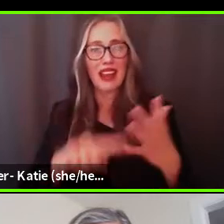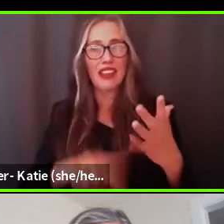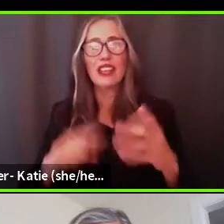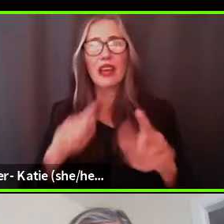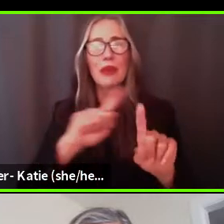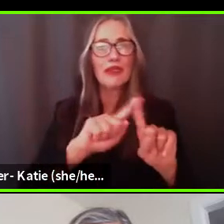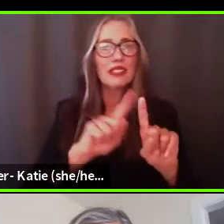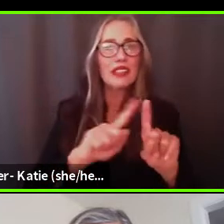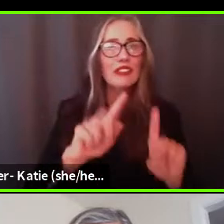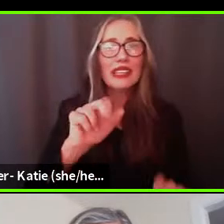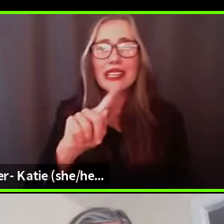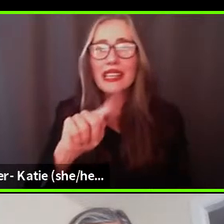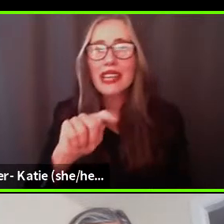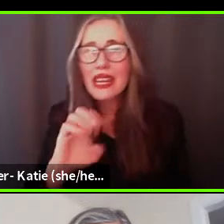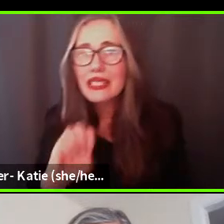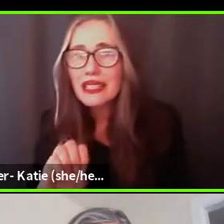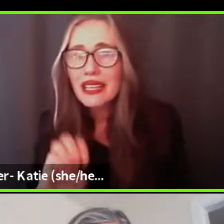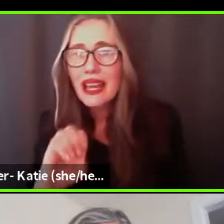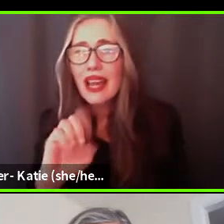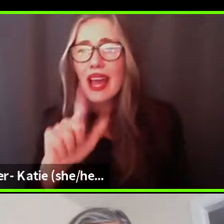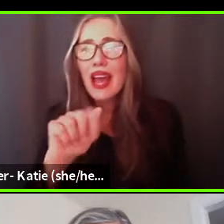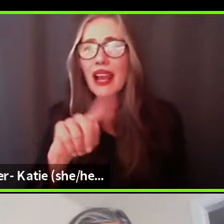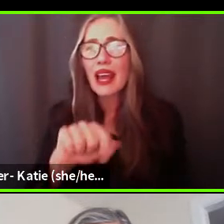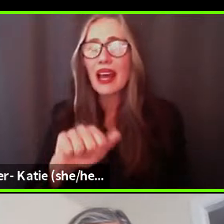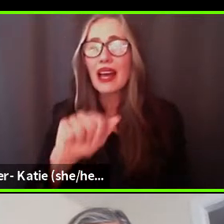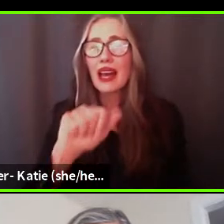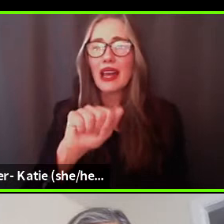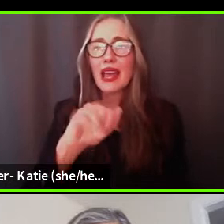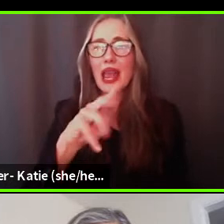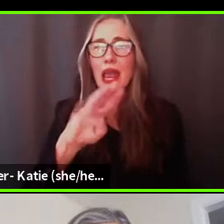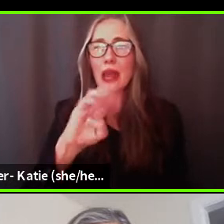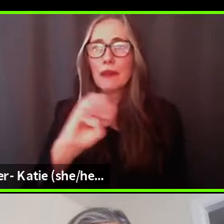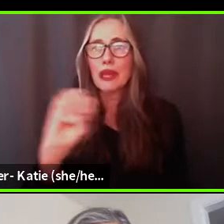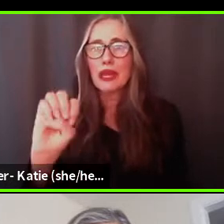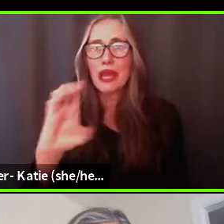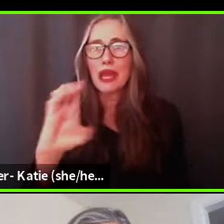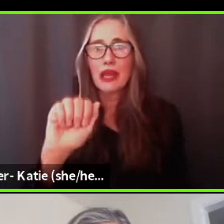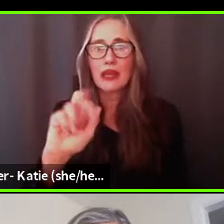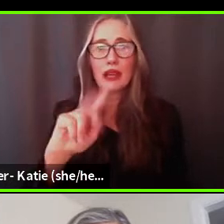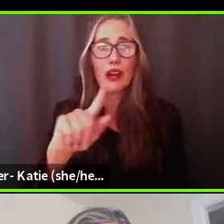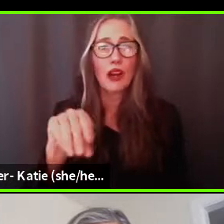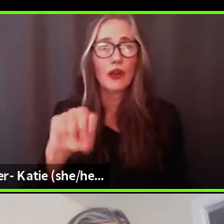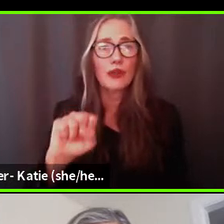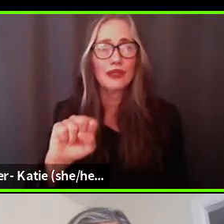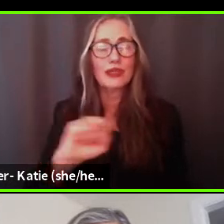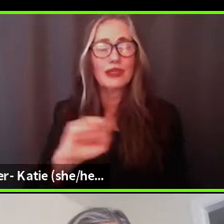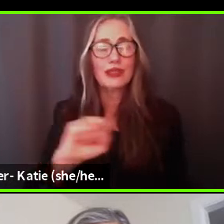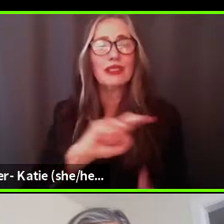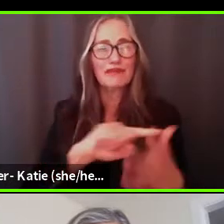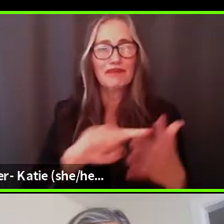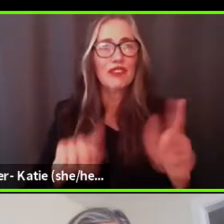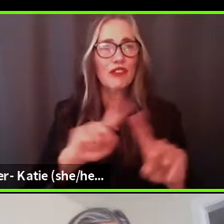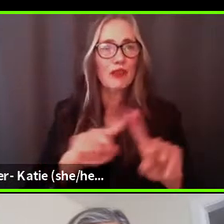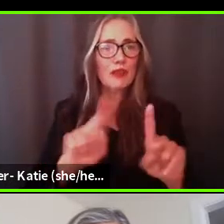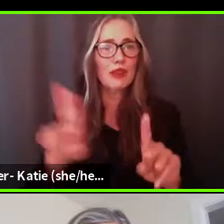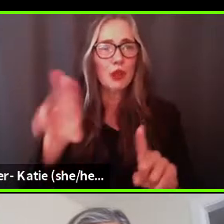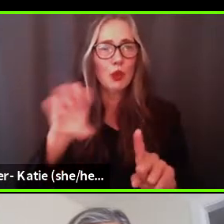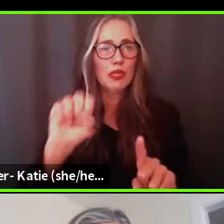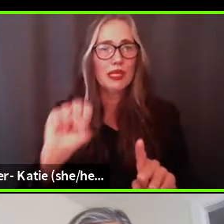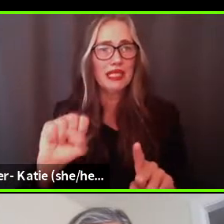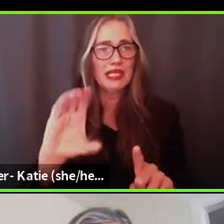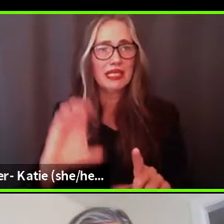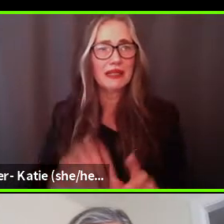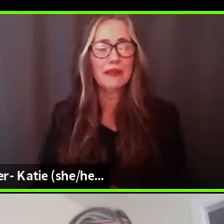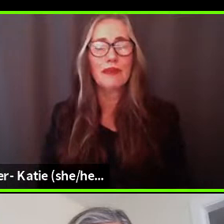and then we will have amy medeiros and carlos martinez from uc san francisco so i will be